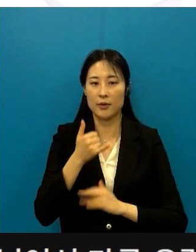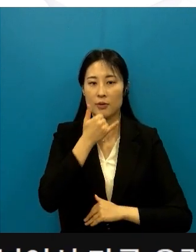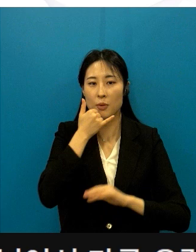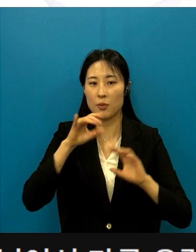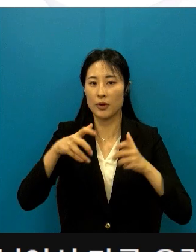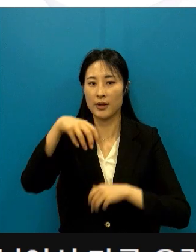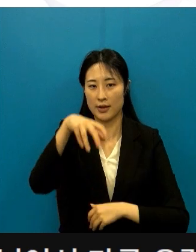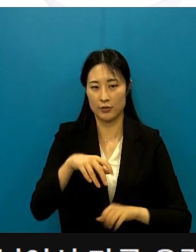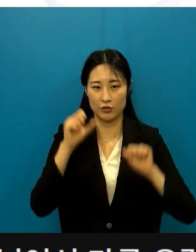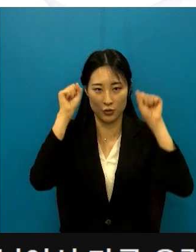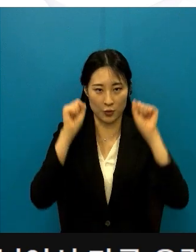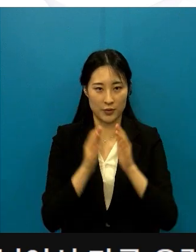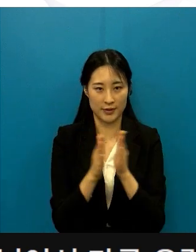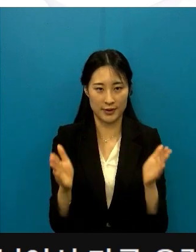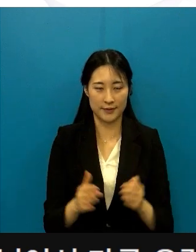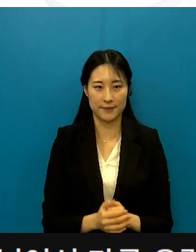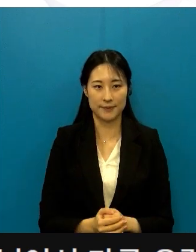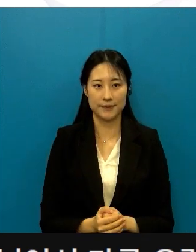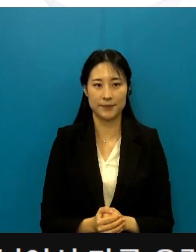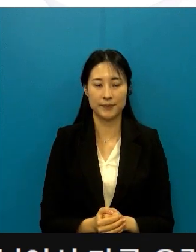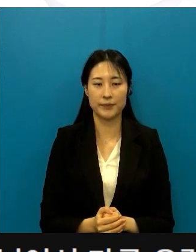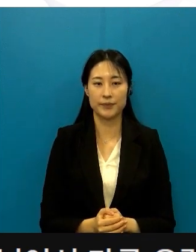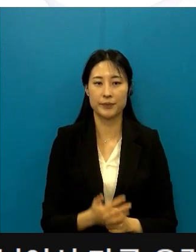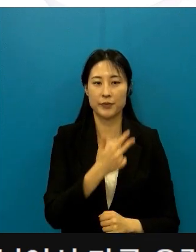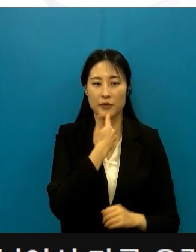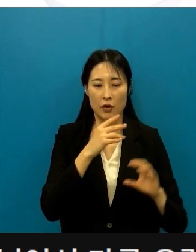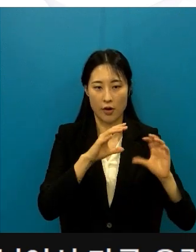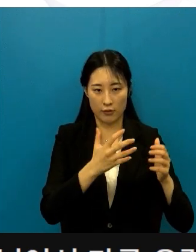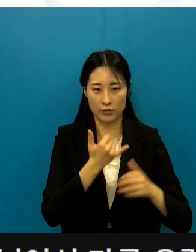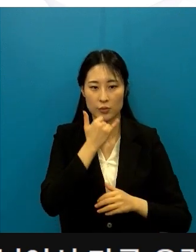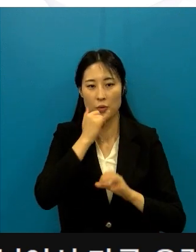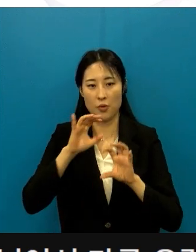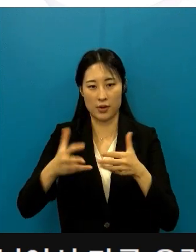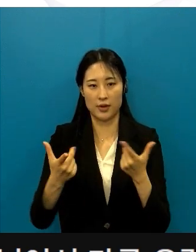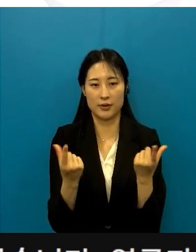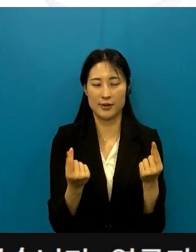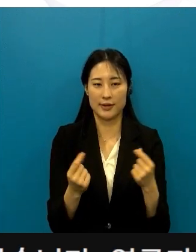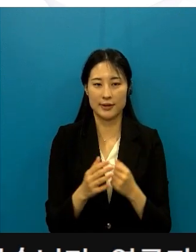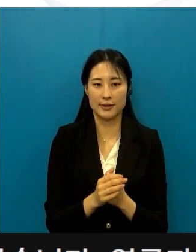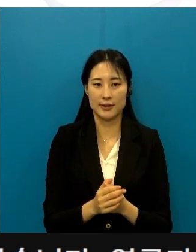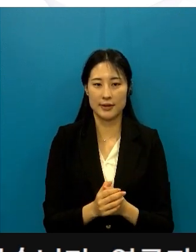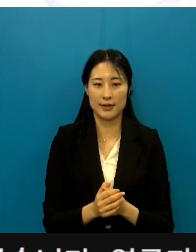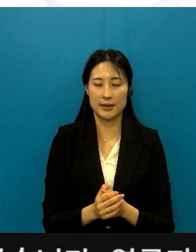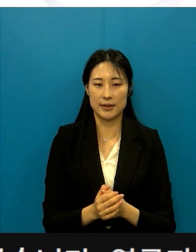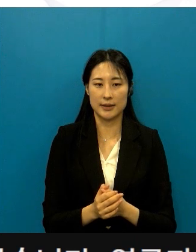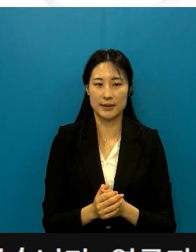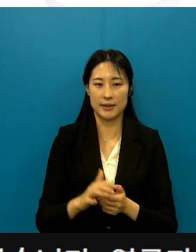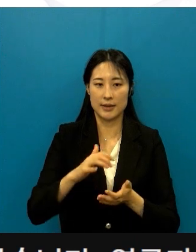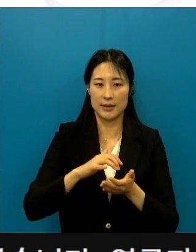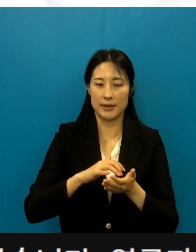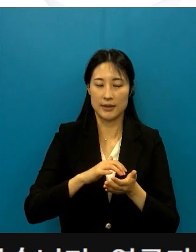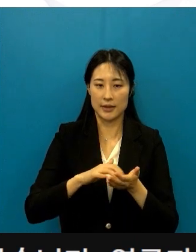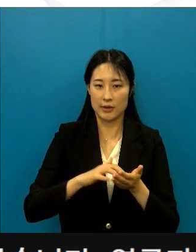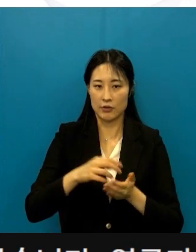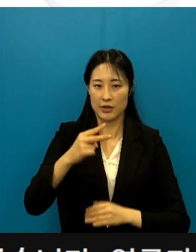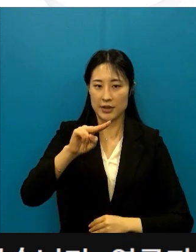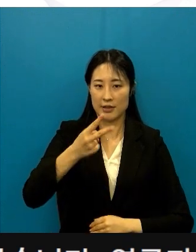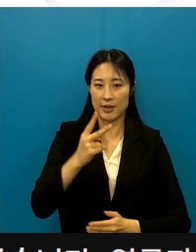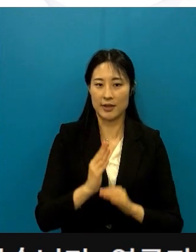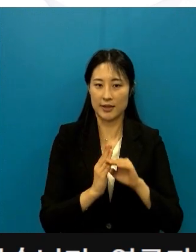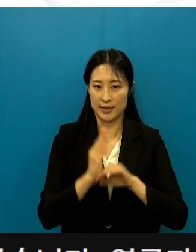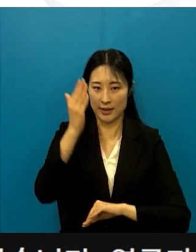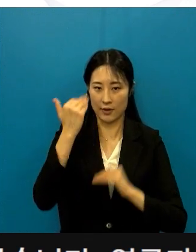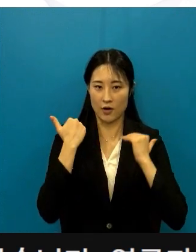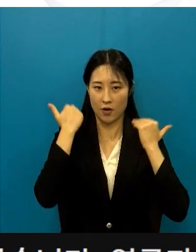and Germany, we have over 200 hospices for adults, and we also have hospices specializing